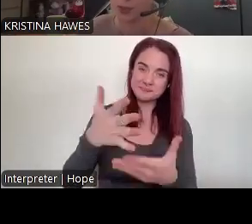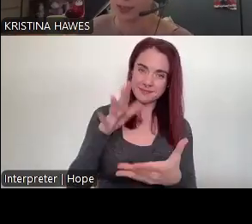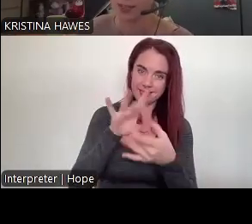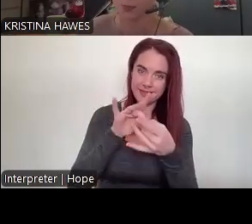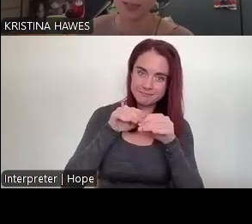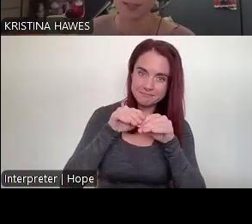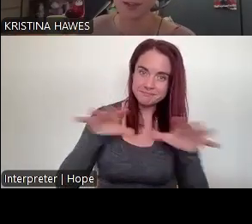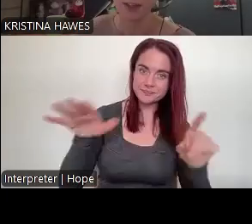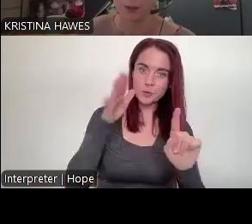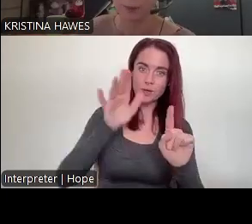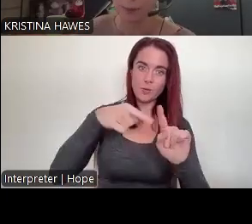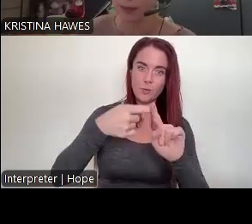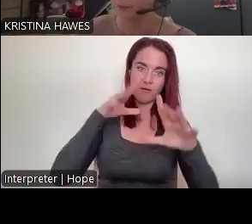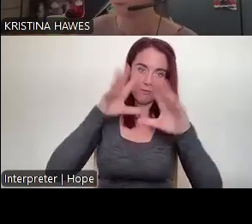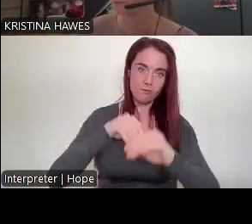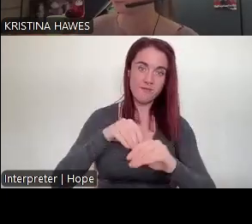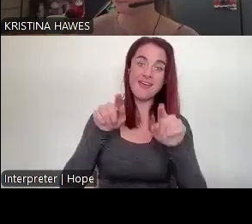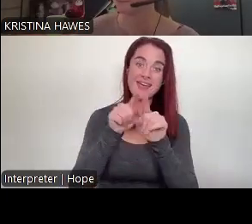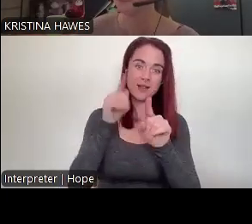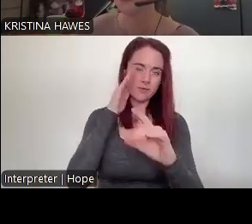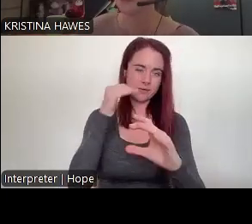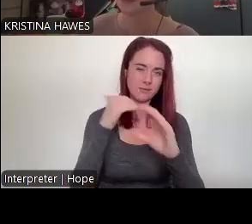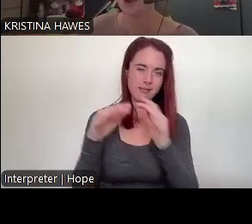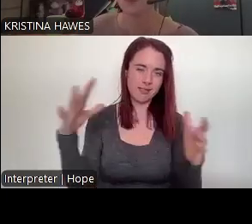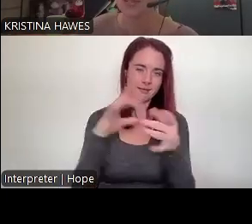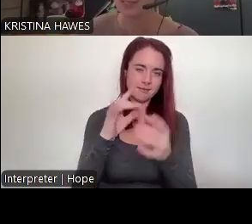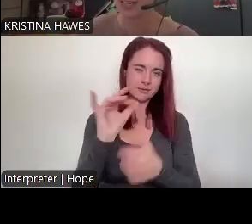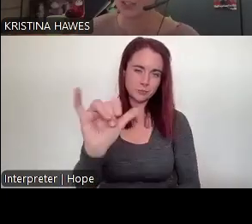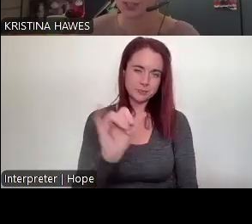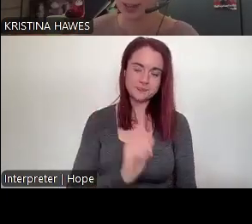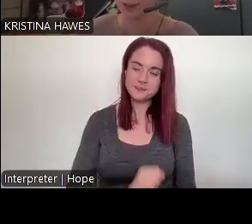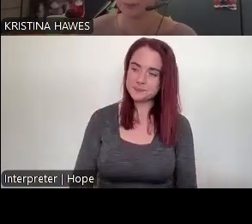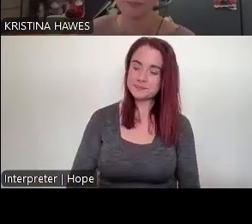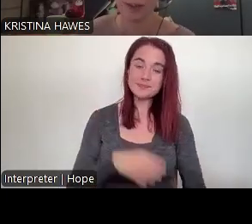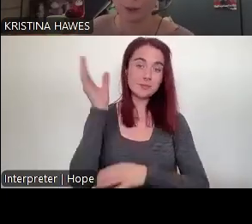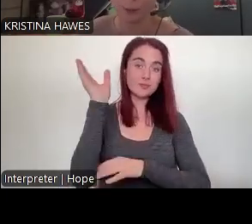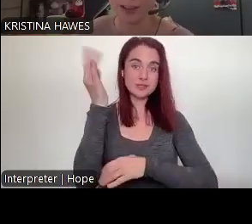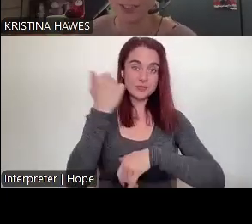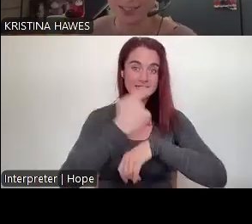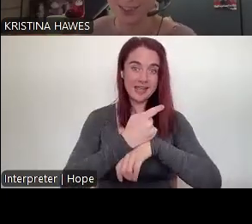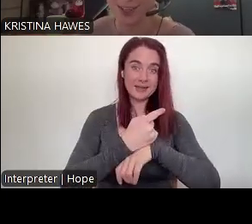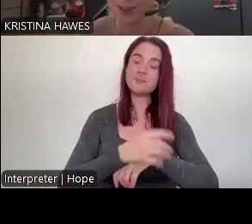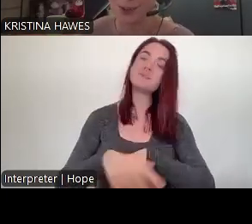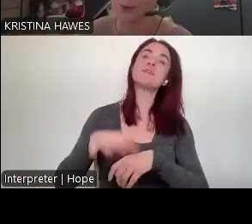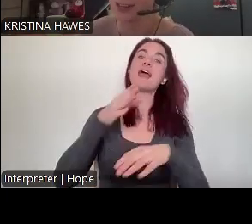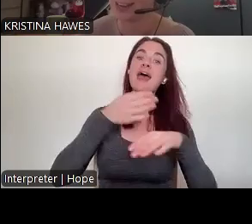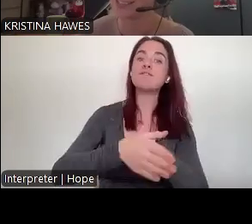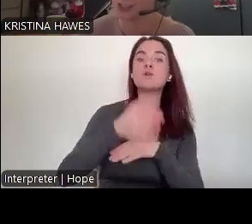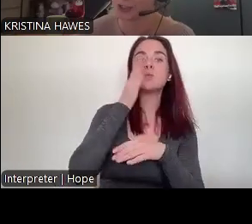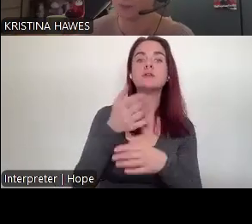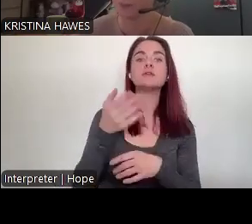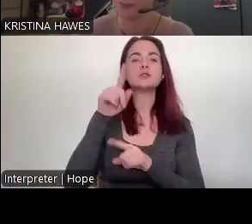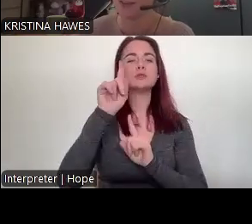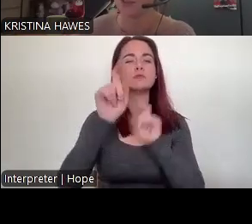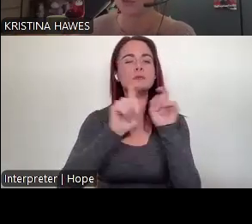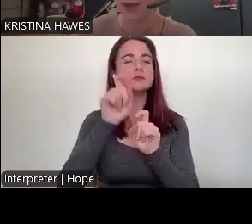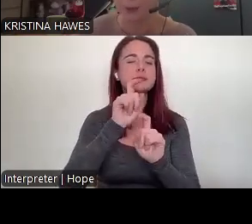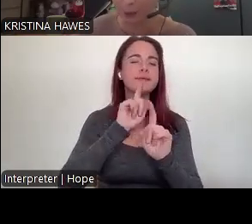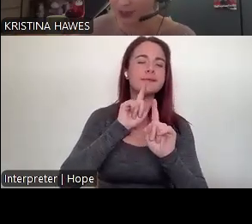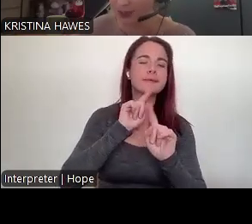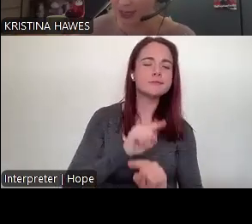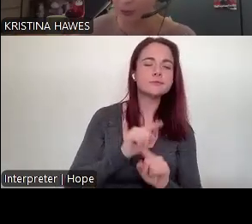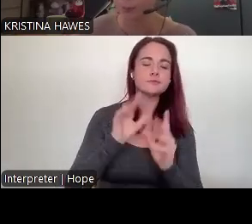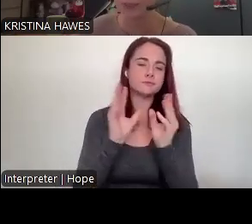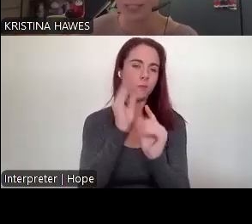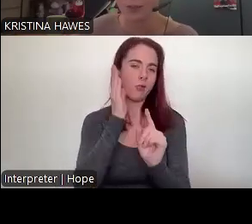webinar closes, as well as in a follow-up email. Our presentation today will be followed by a facilitated Q&A session.